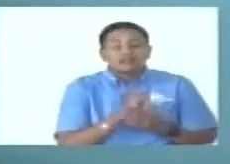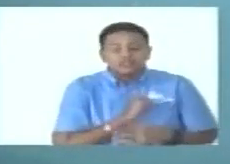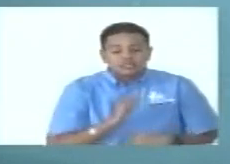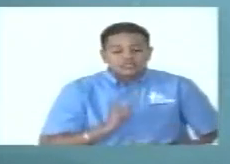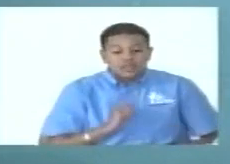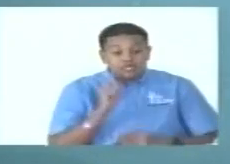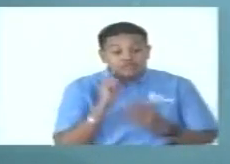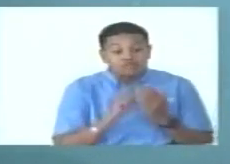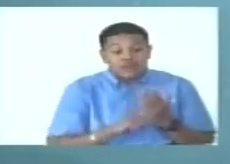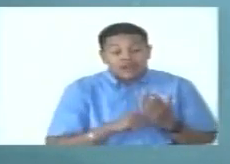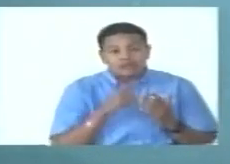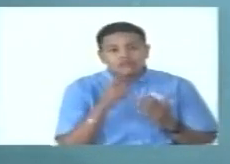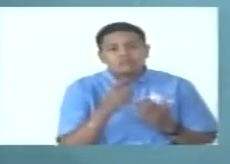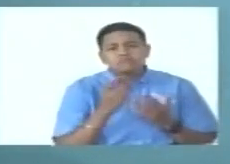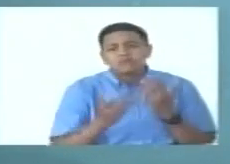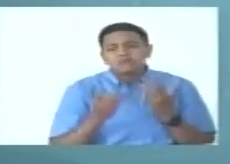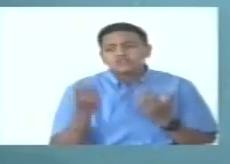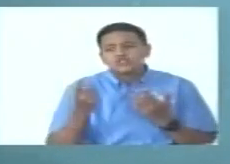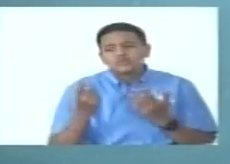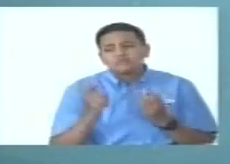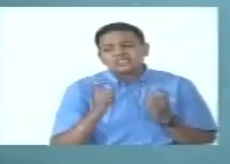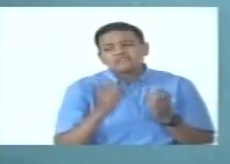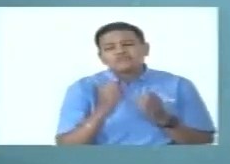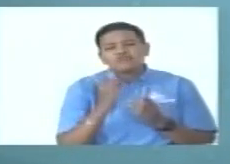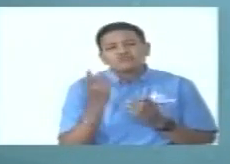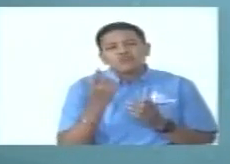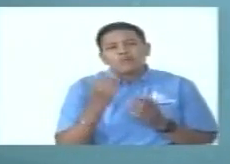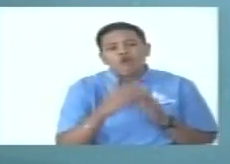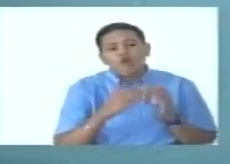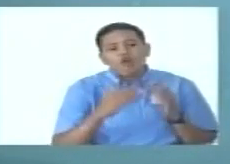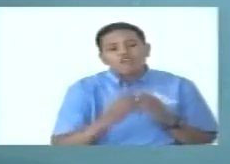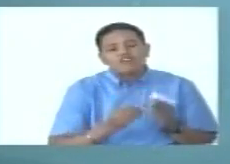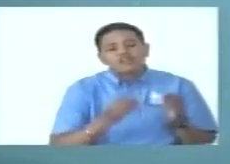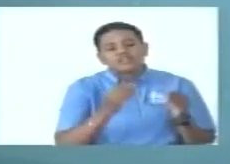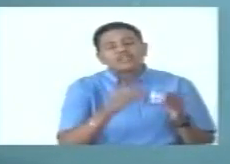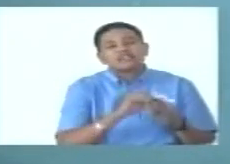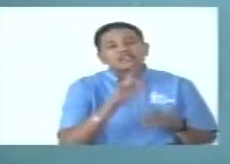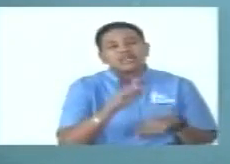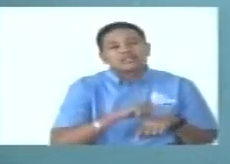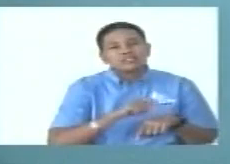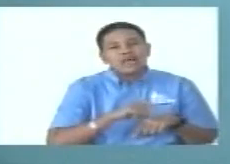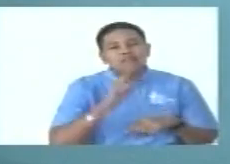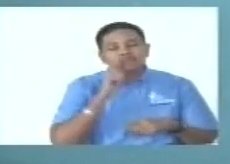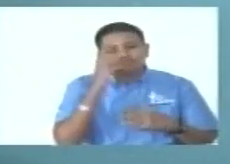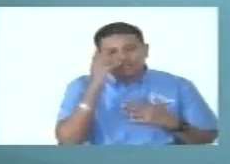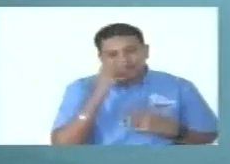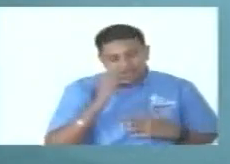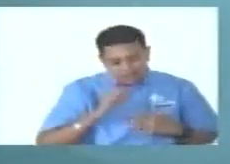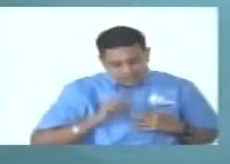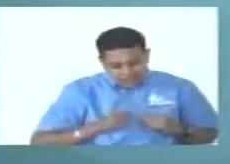recognized them may be some comfort to them in their time of their bereavement.